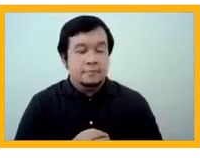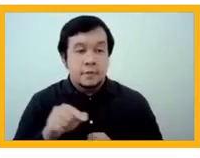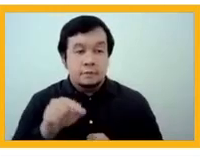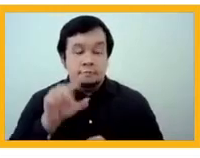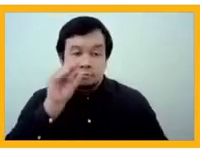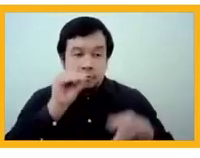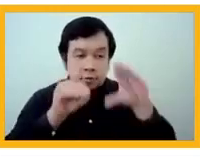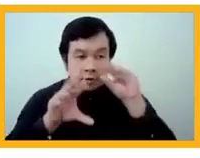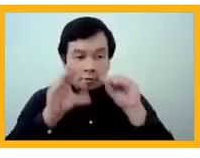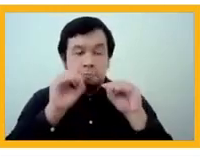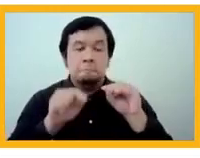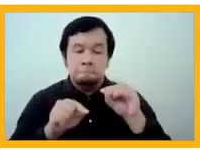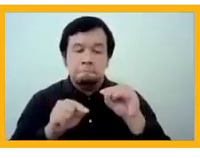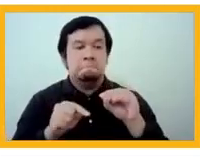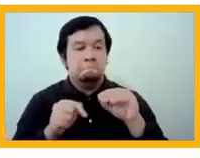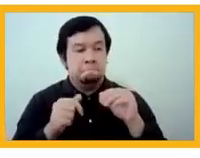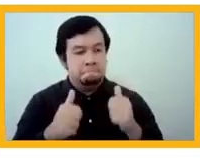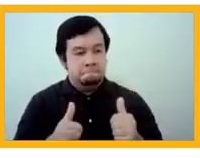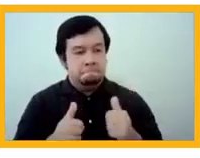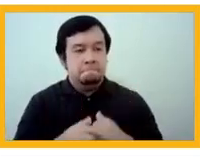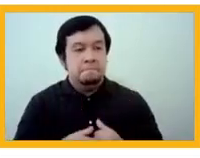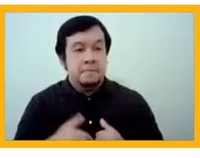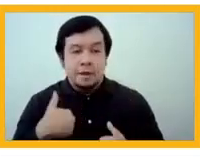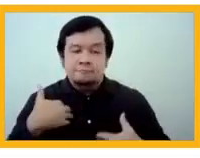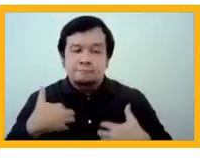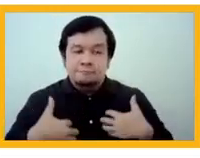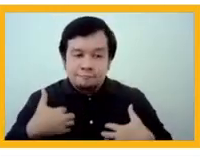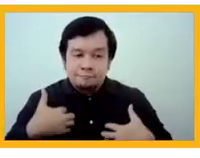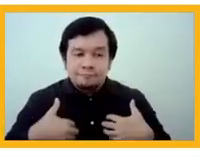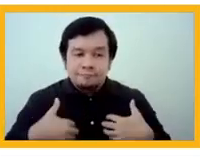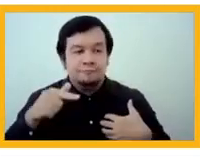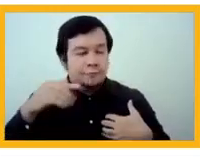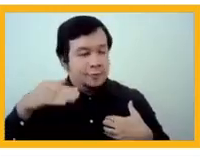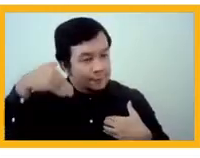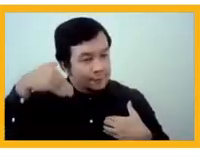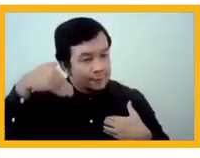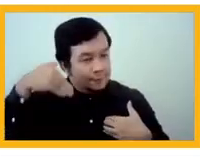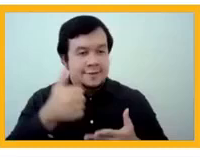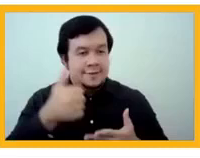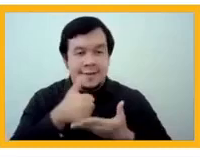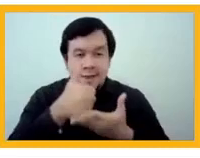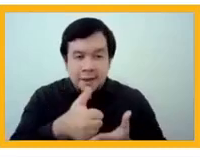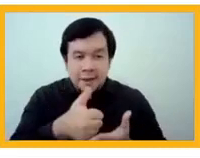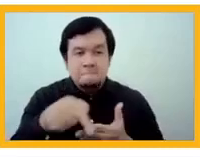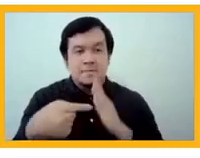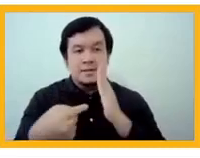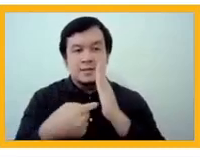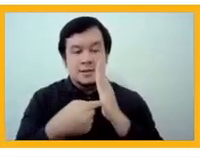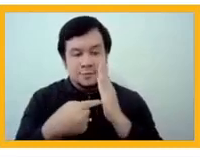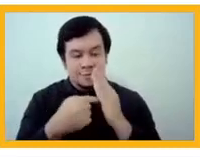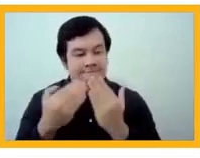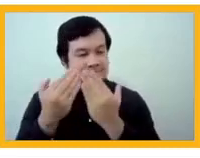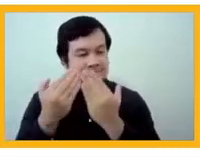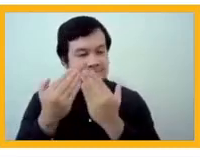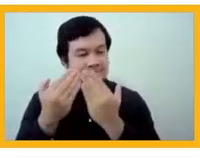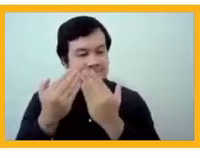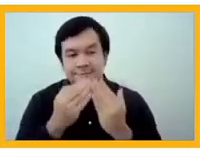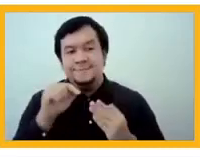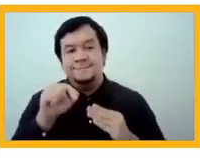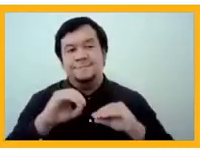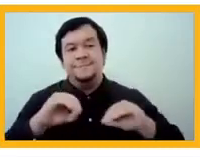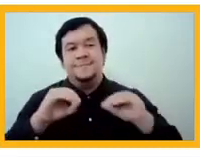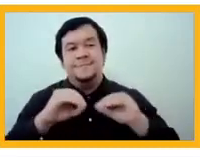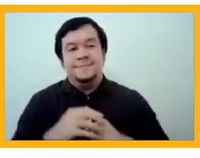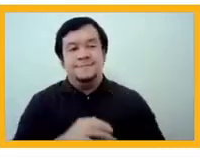EdTech. And so this is, so after that study, we've now done a large scale scale up study of this in the state of Rajasthan, where we've been deploying this and studying it in